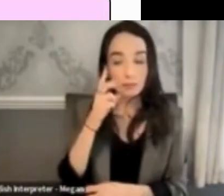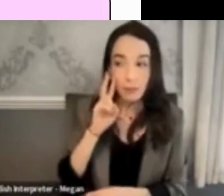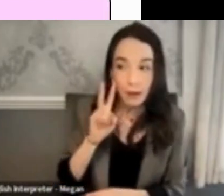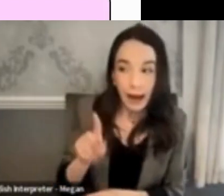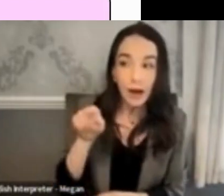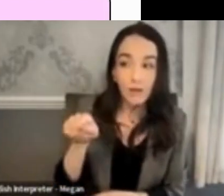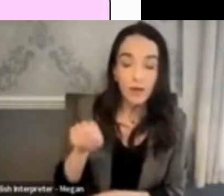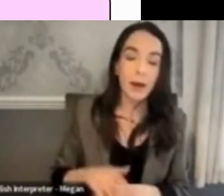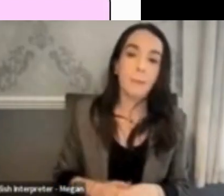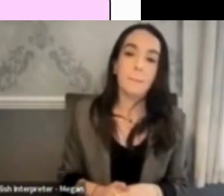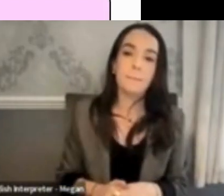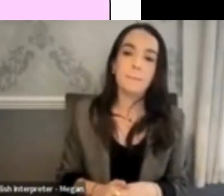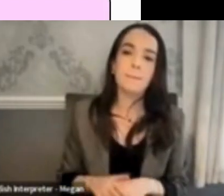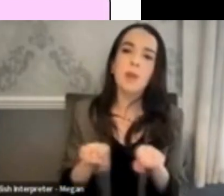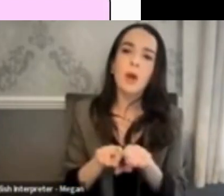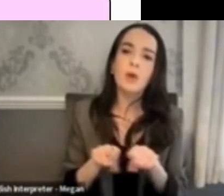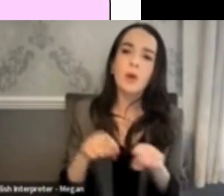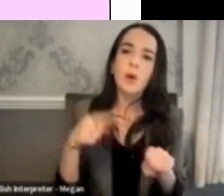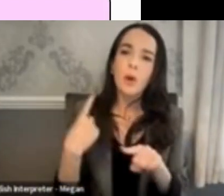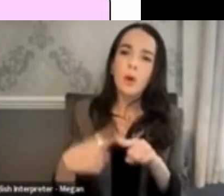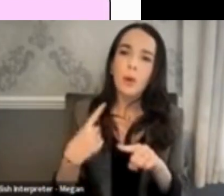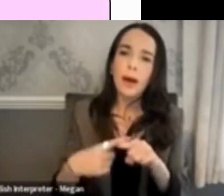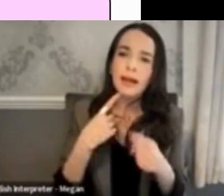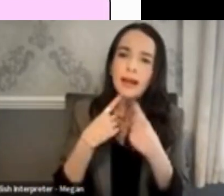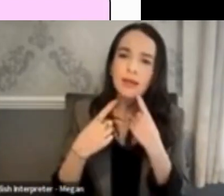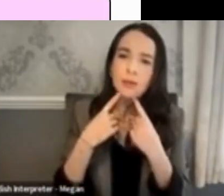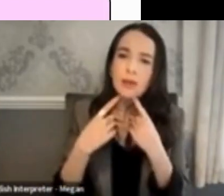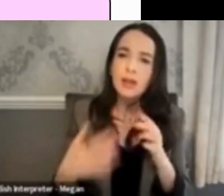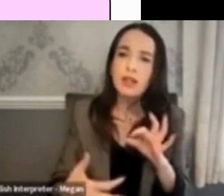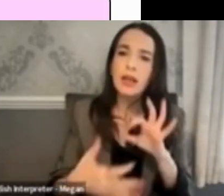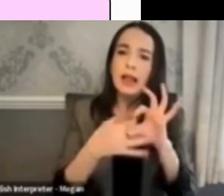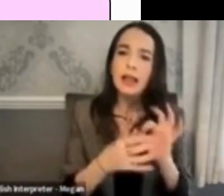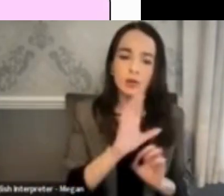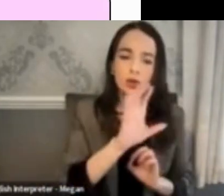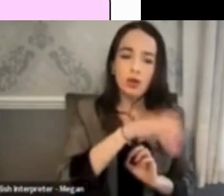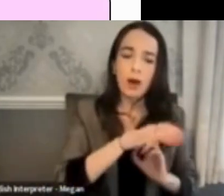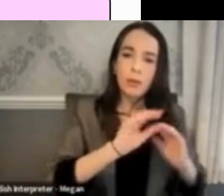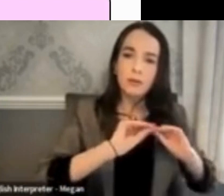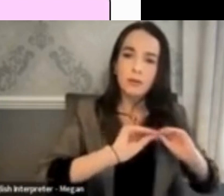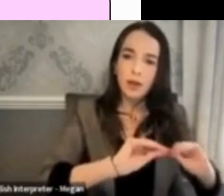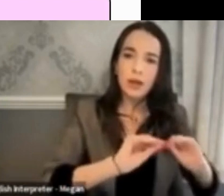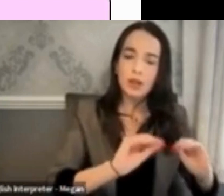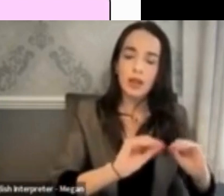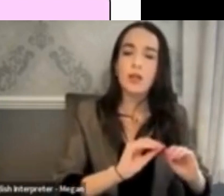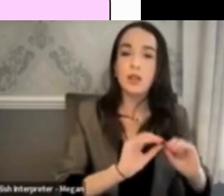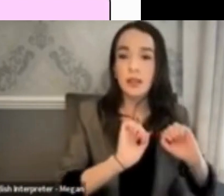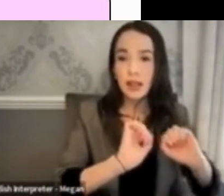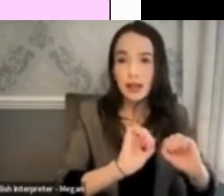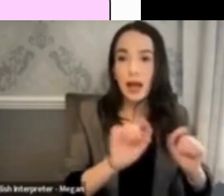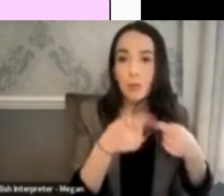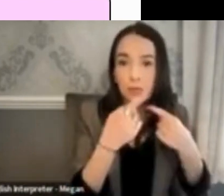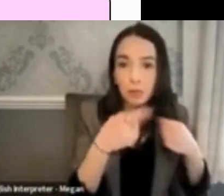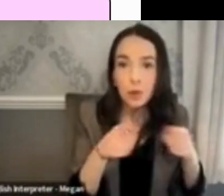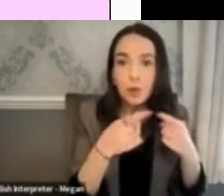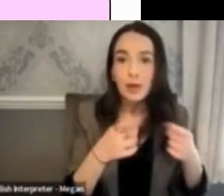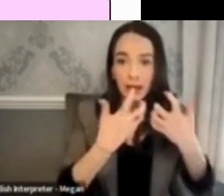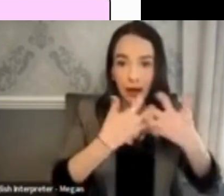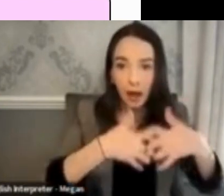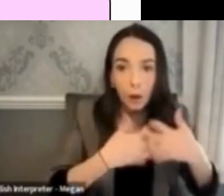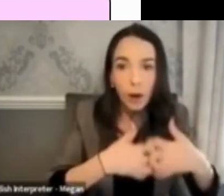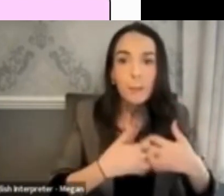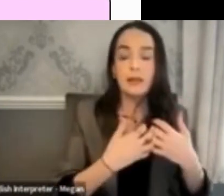Finally, a quick note about the Department for Education's Musical Instruments, Equipment and Technology Framework, which Stefano has already